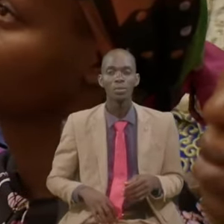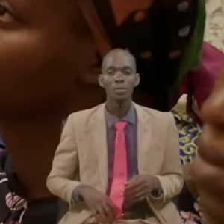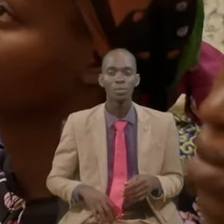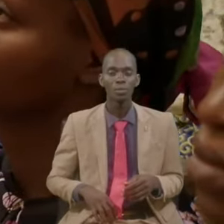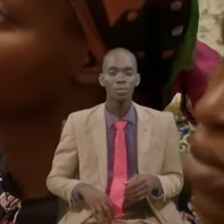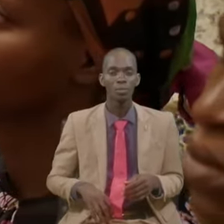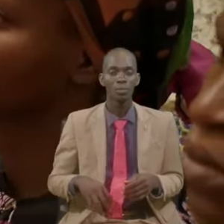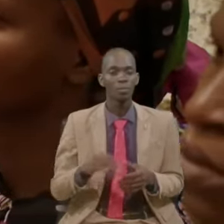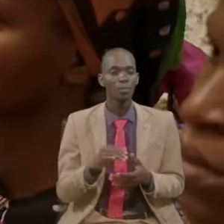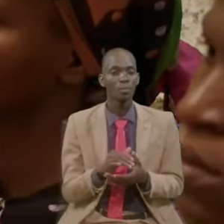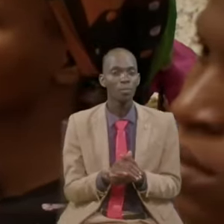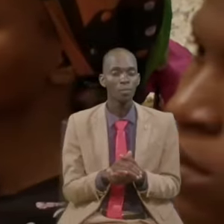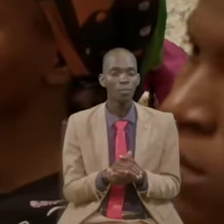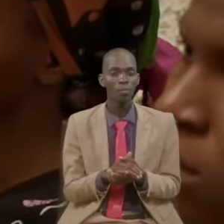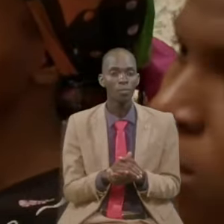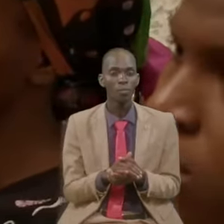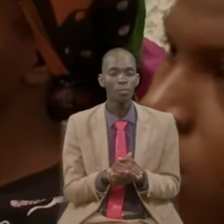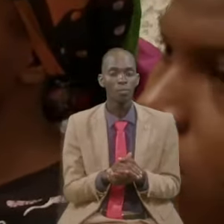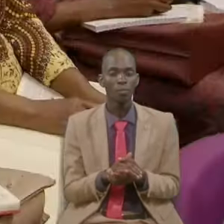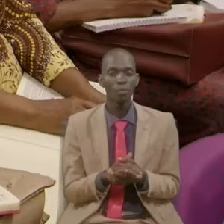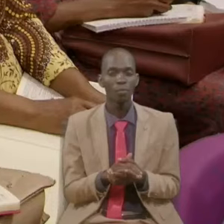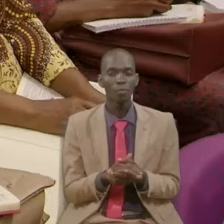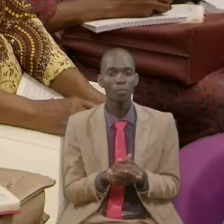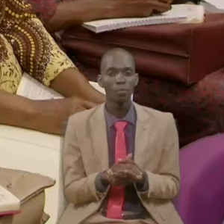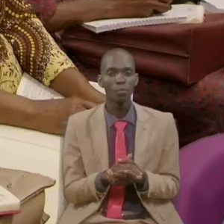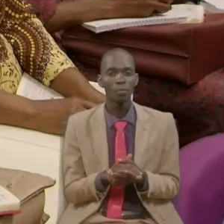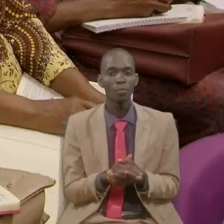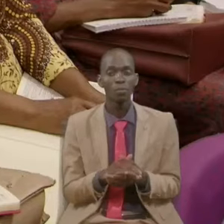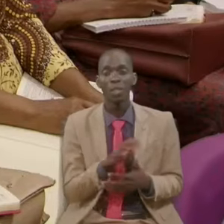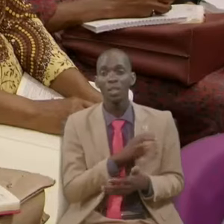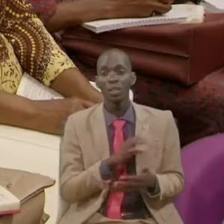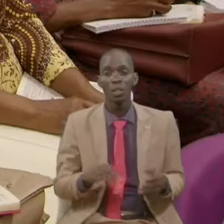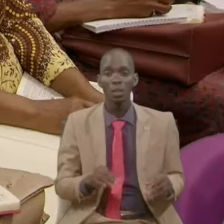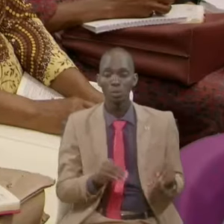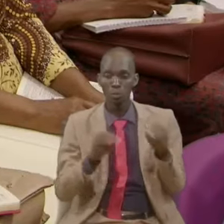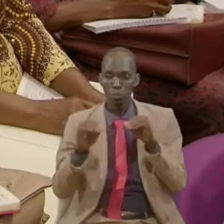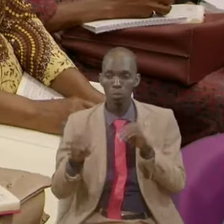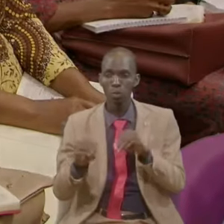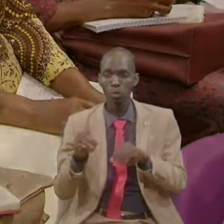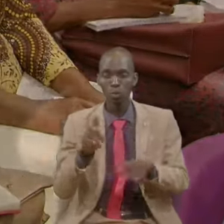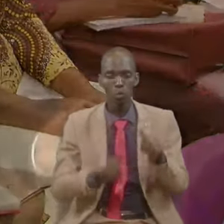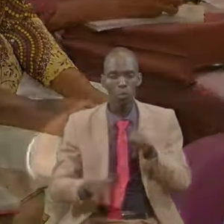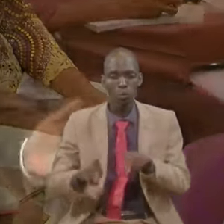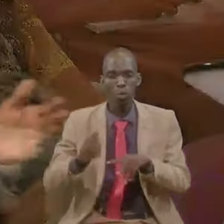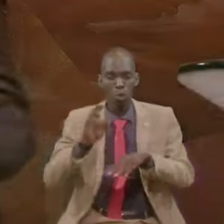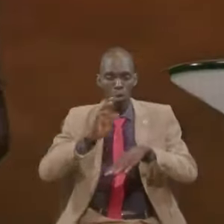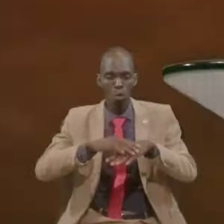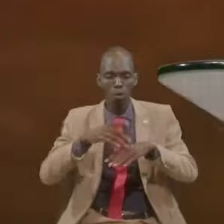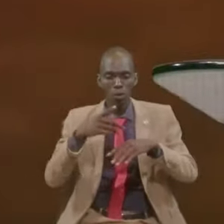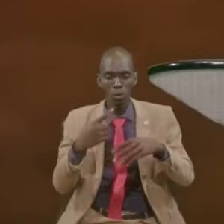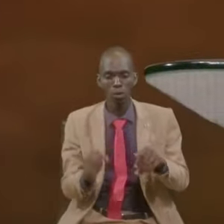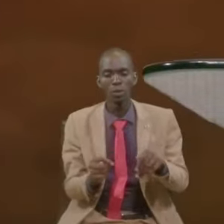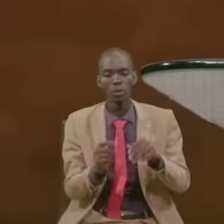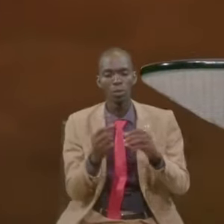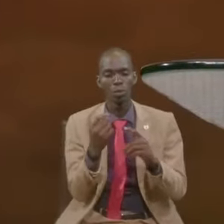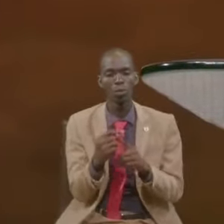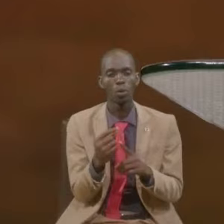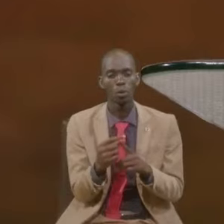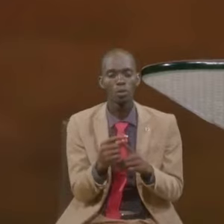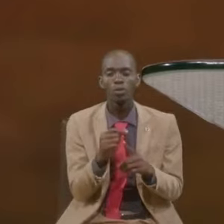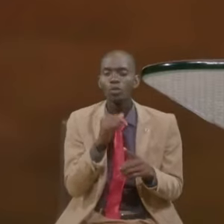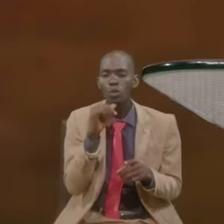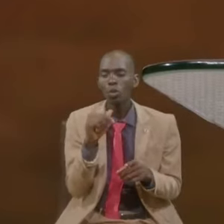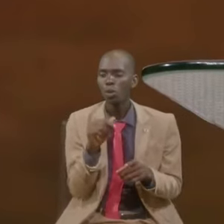with people on the word of God, not on, he gave me butter, gave me bread,